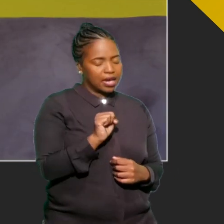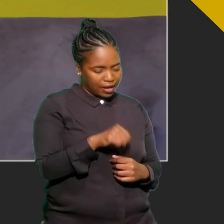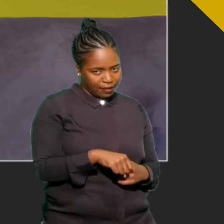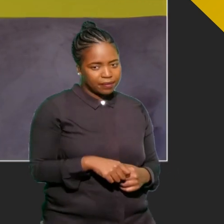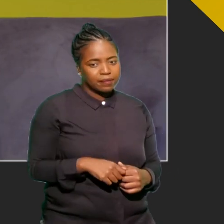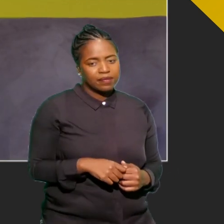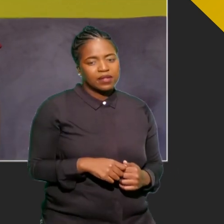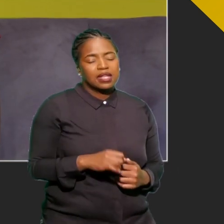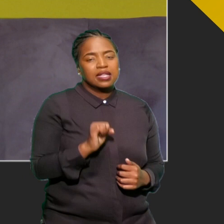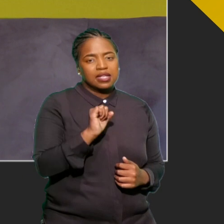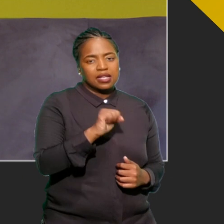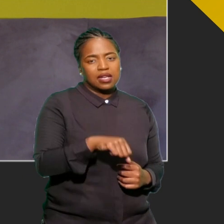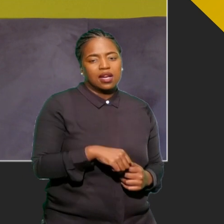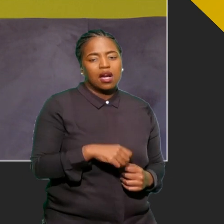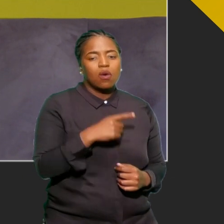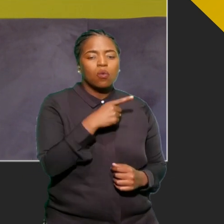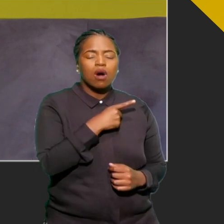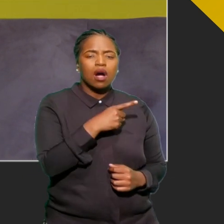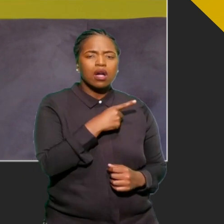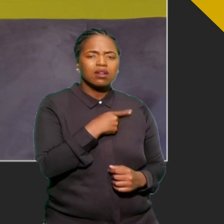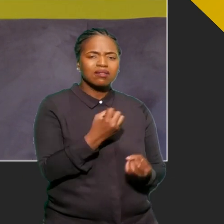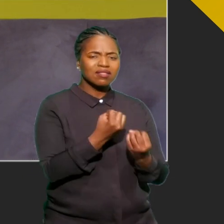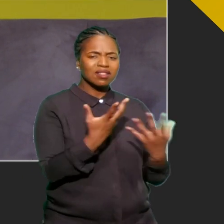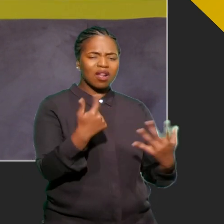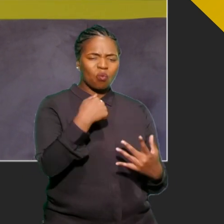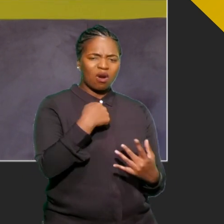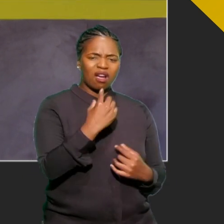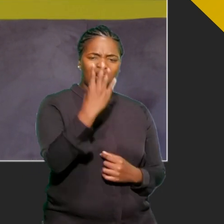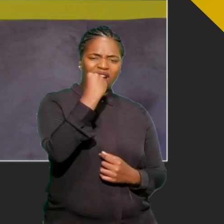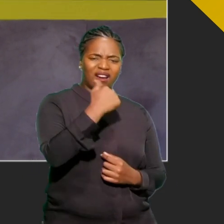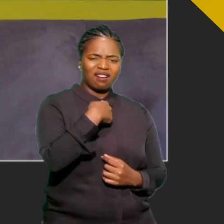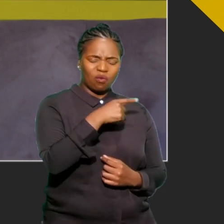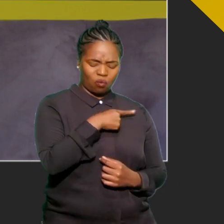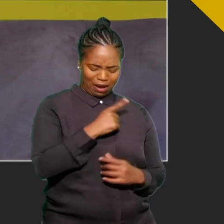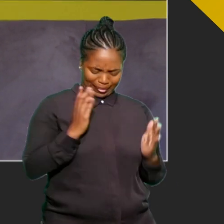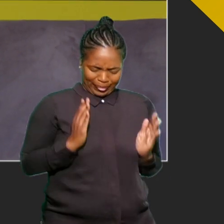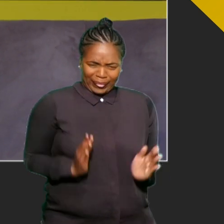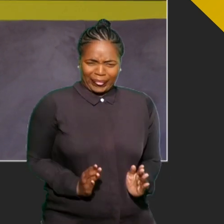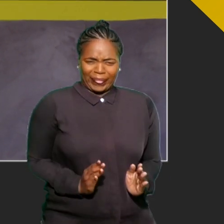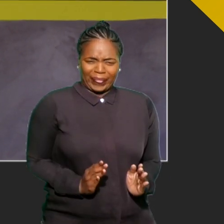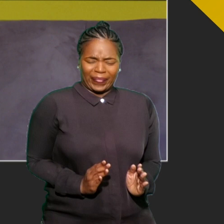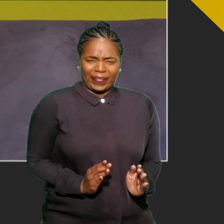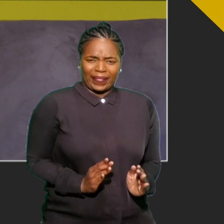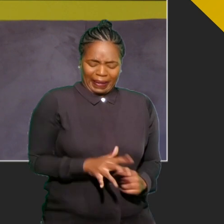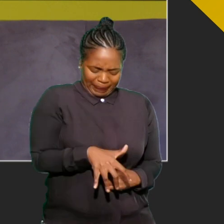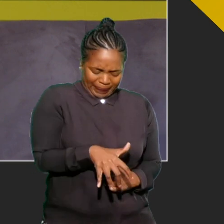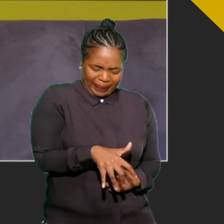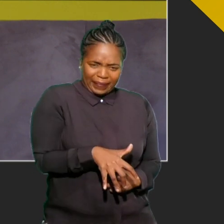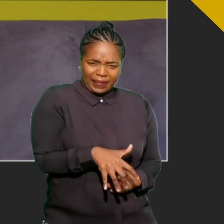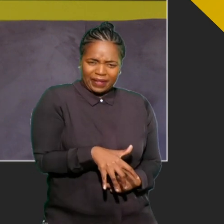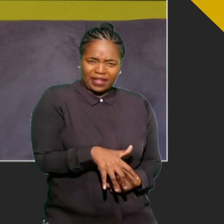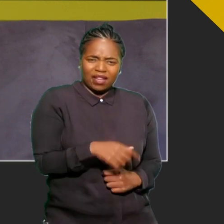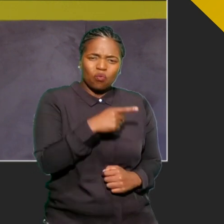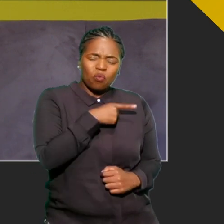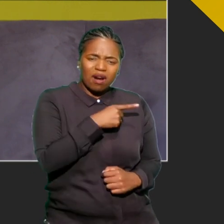Yeah. Because beba phela ba mputa ba ntshusha gore kwena ngwana o munyane gore o sale